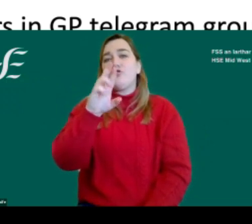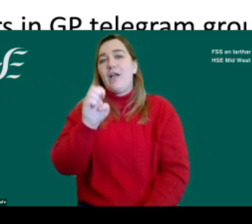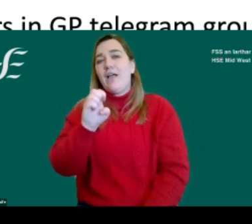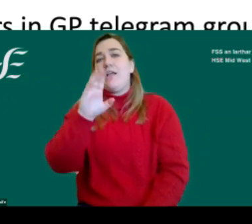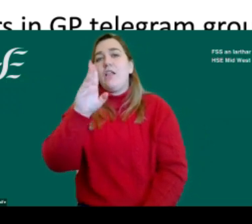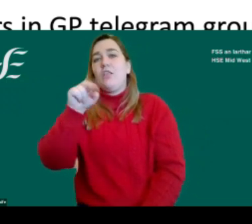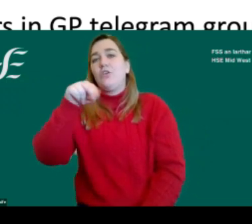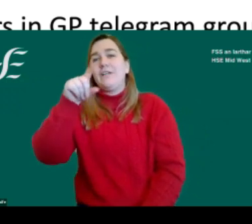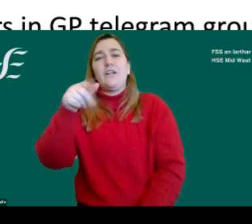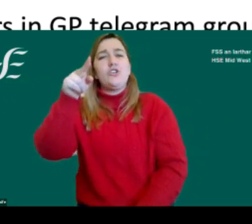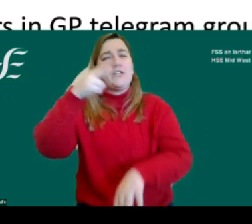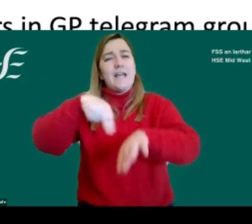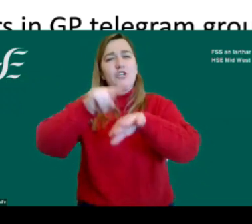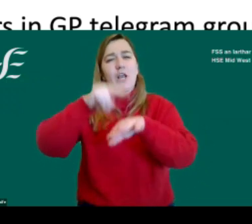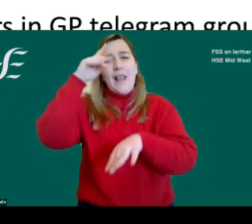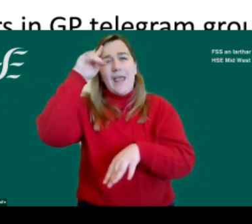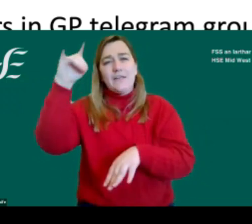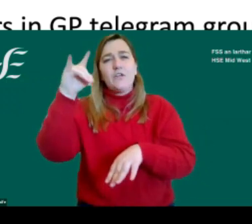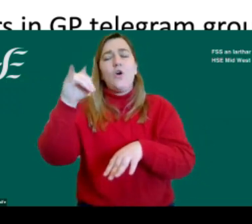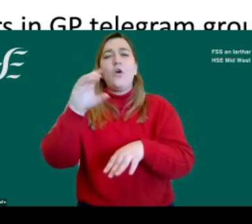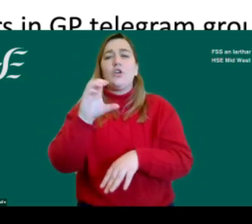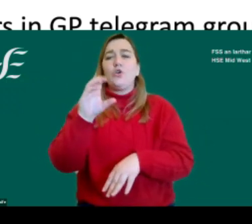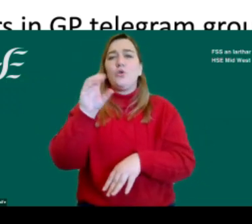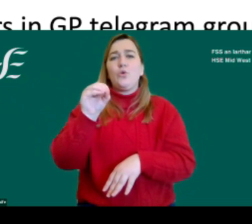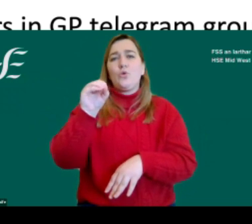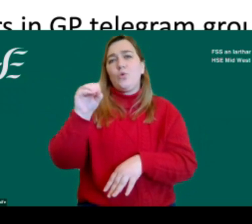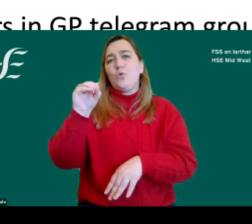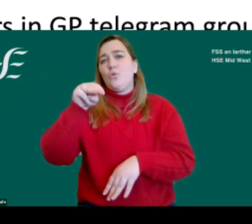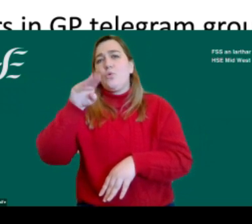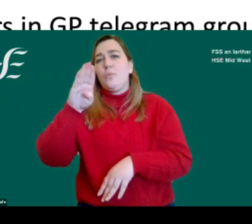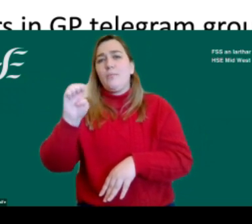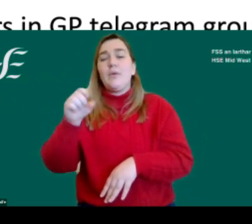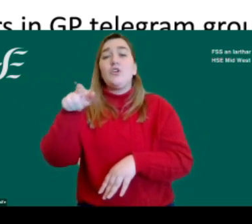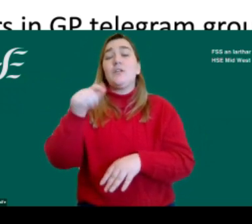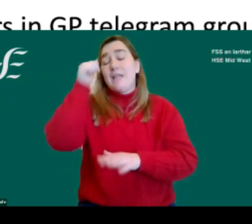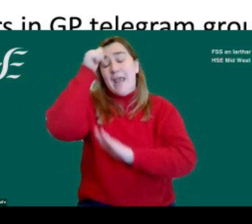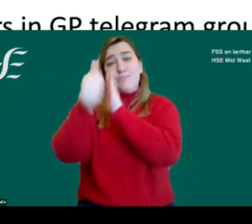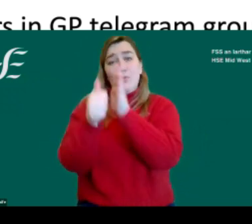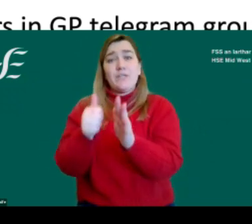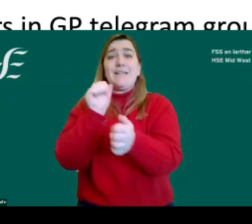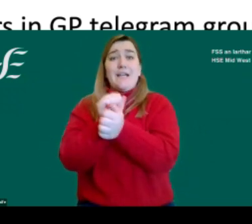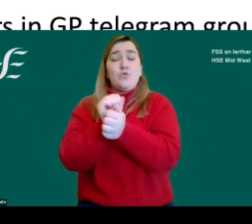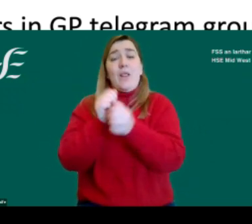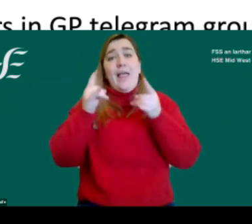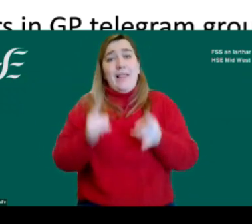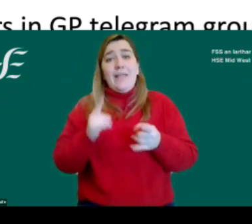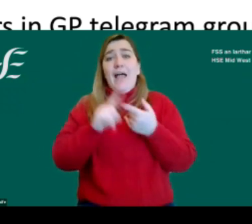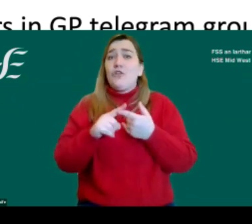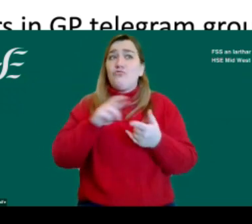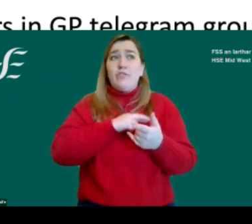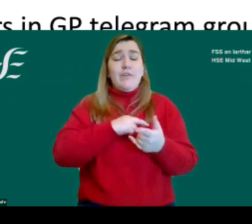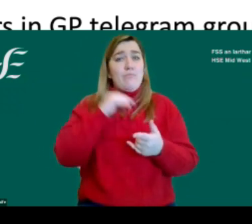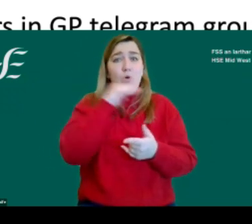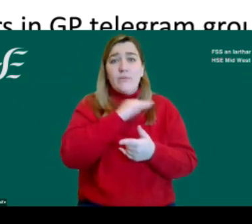expert in sexual and reproductive health, and she's someone that has been very helpful to a lot of the other menopause clinicians in the country and has shown